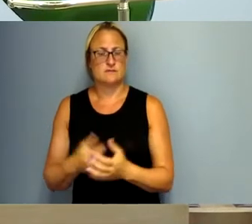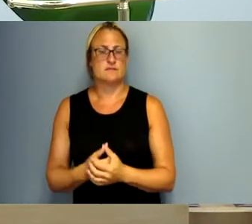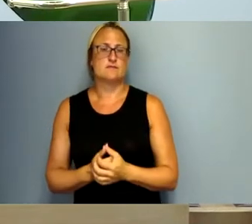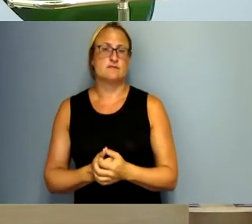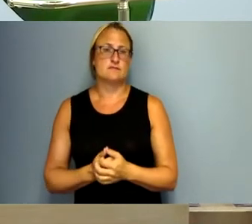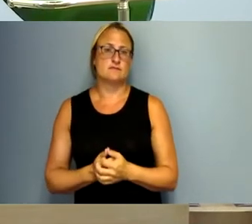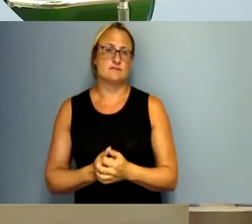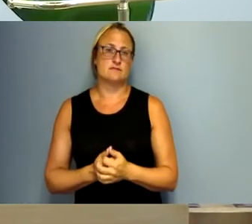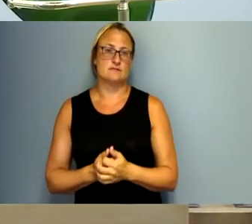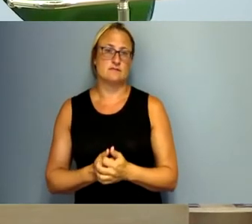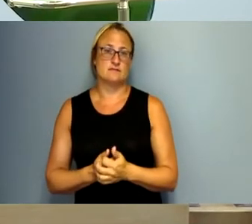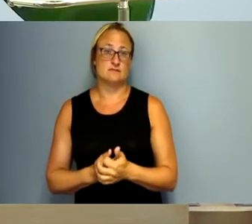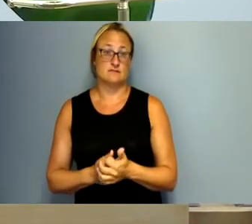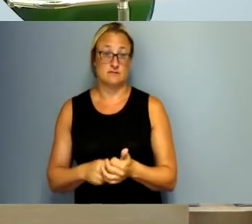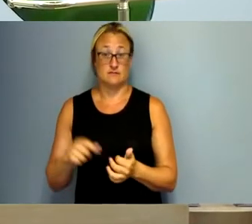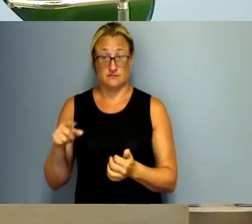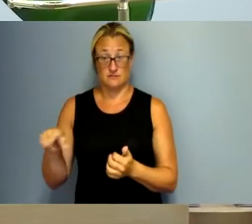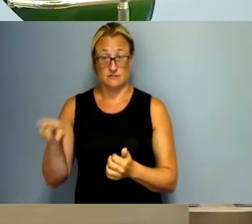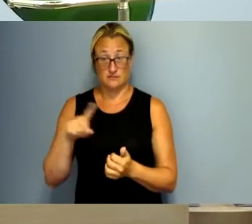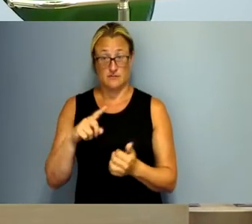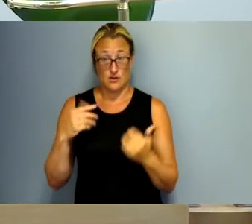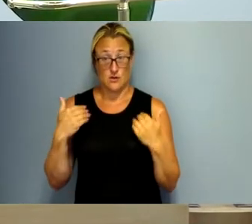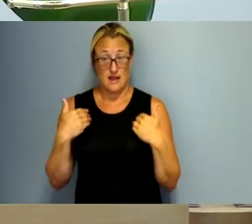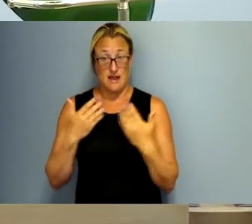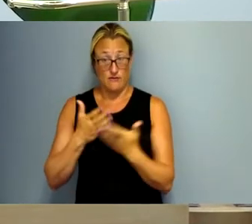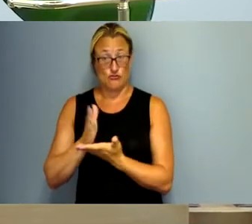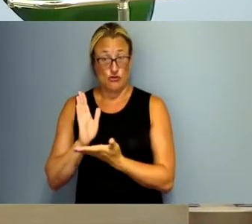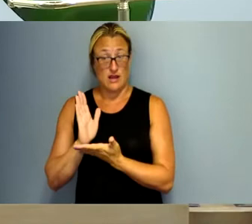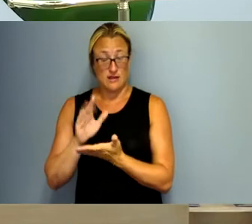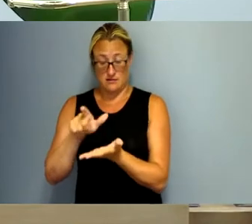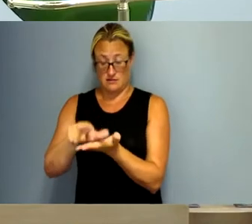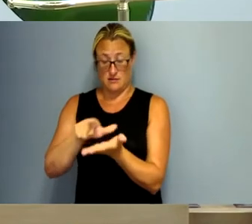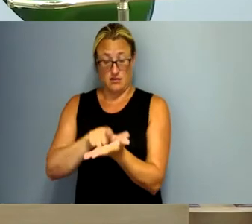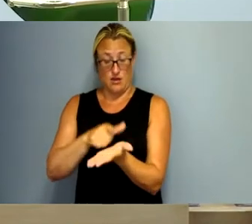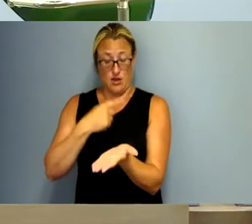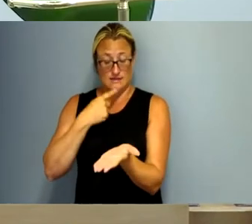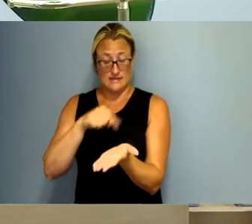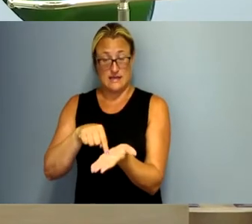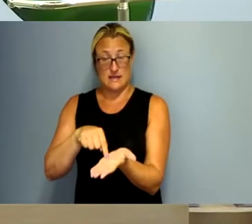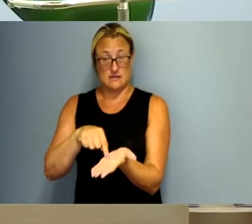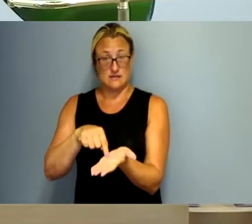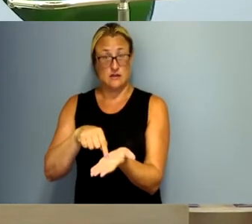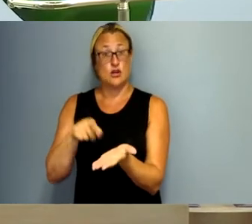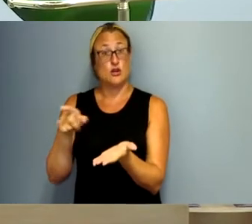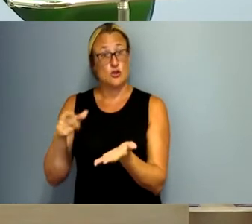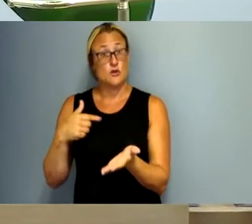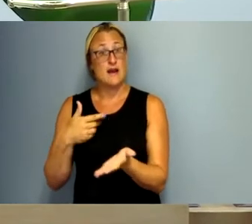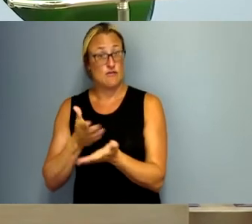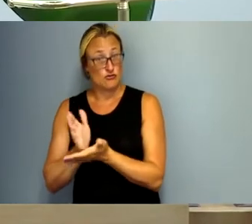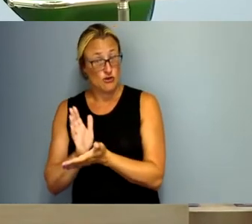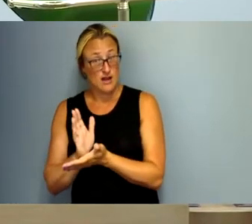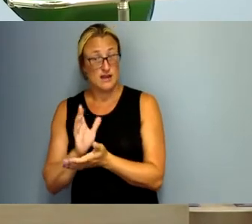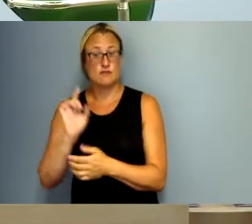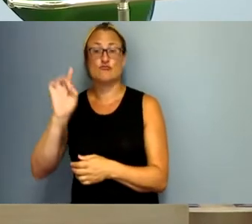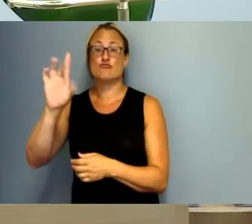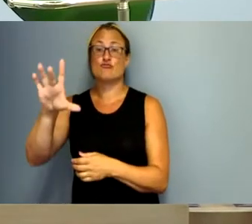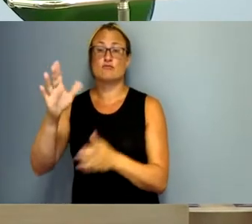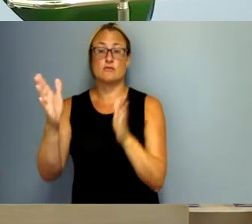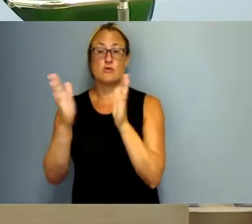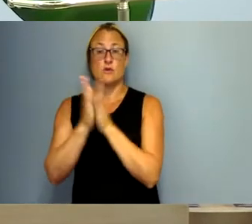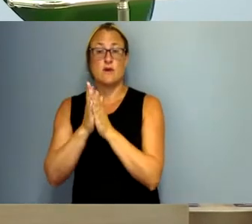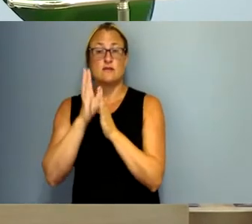you have a right, according to the law, to put in requests for open